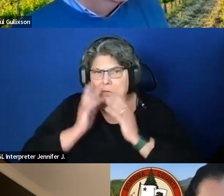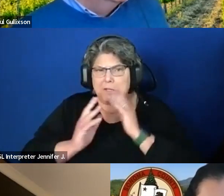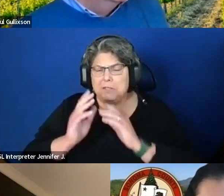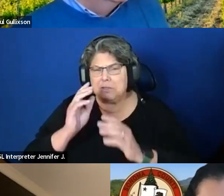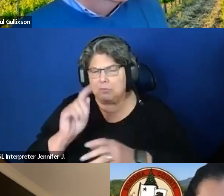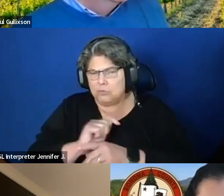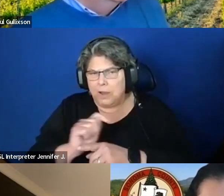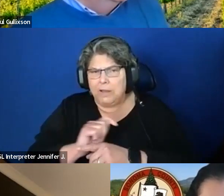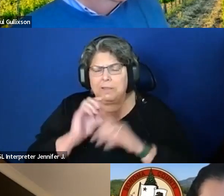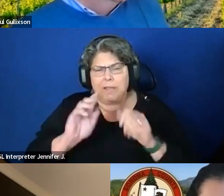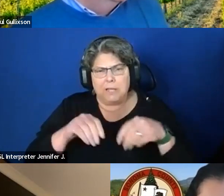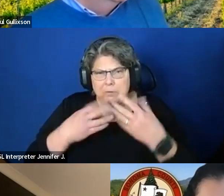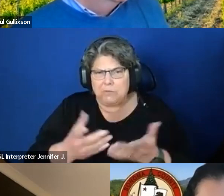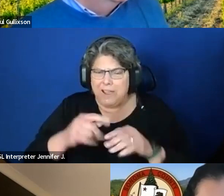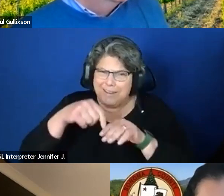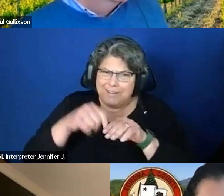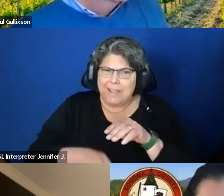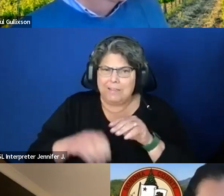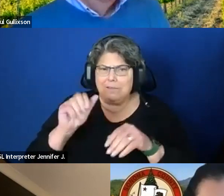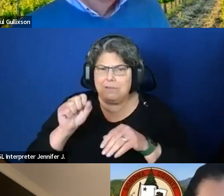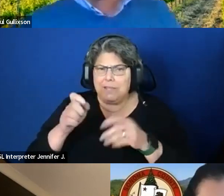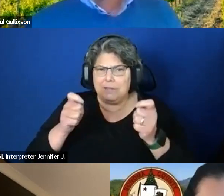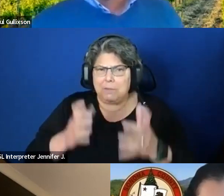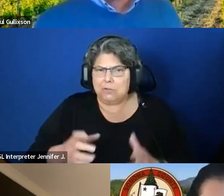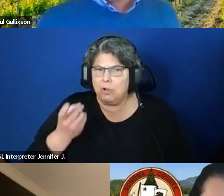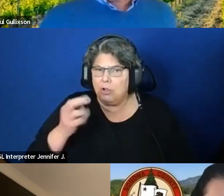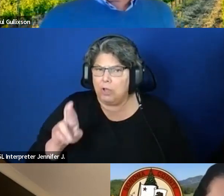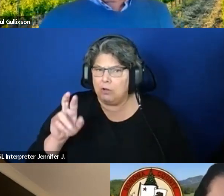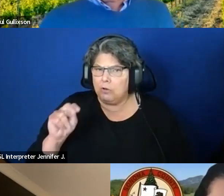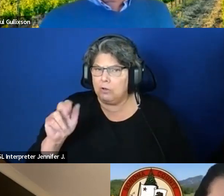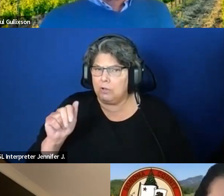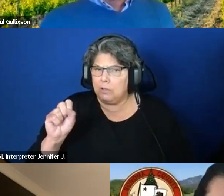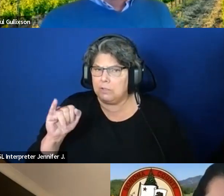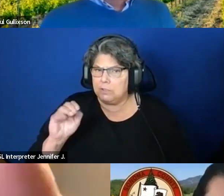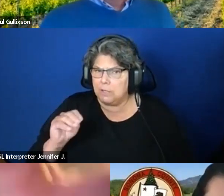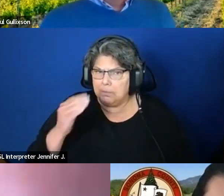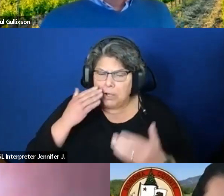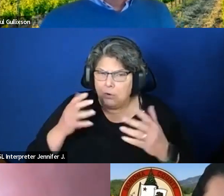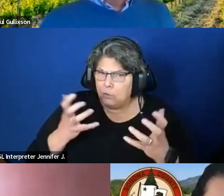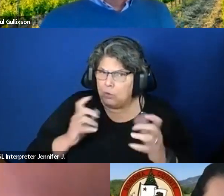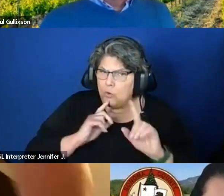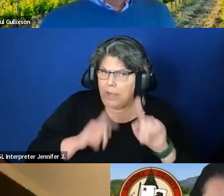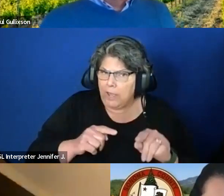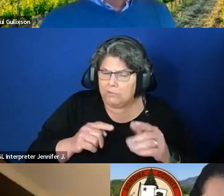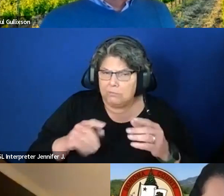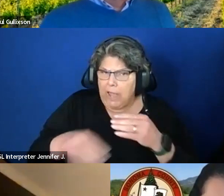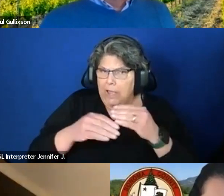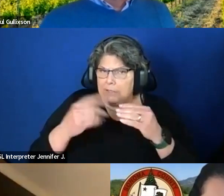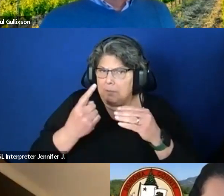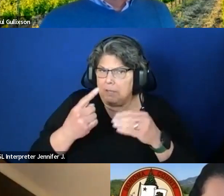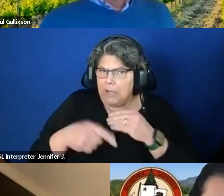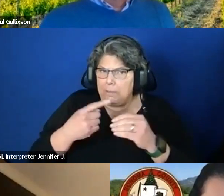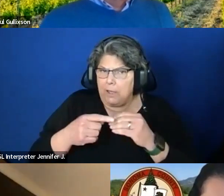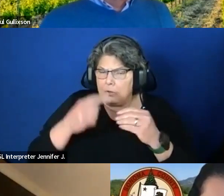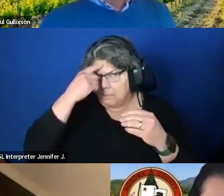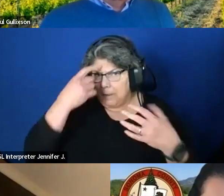case management. Dr. Nasim, I don't know if you'd like to add something additional with respect to the mental